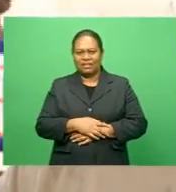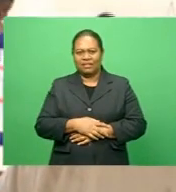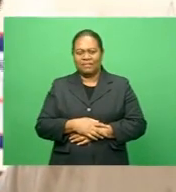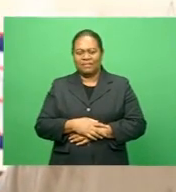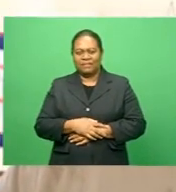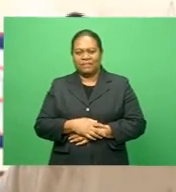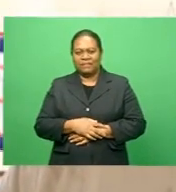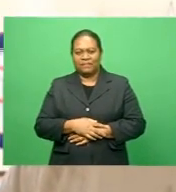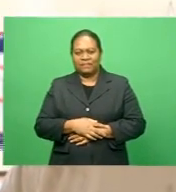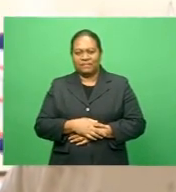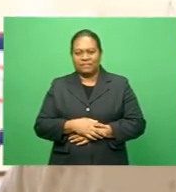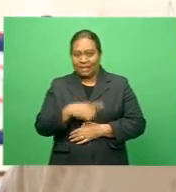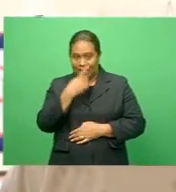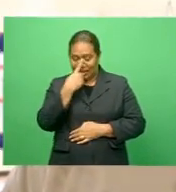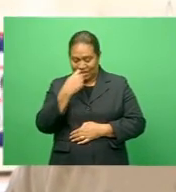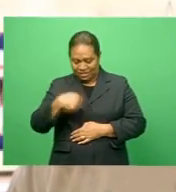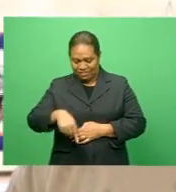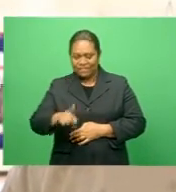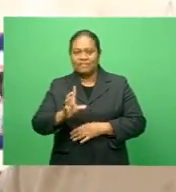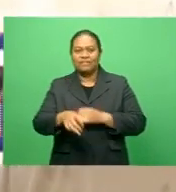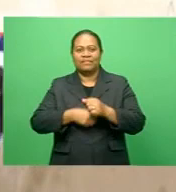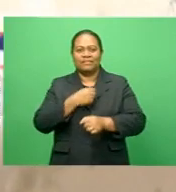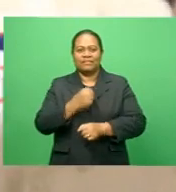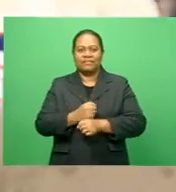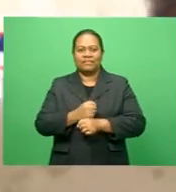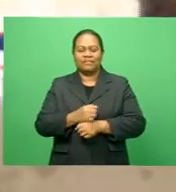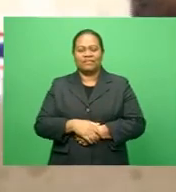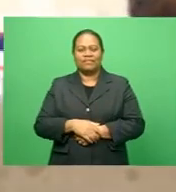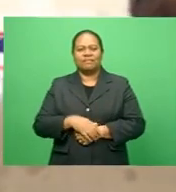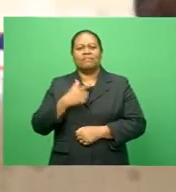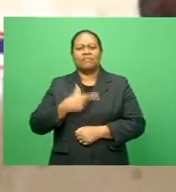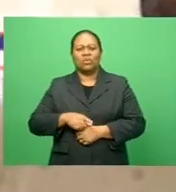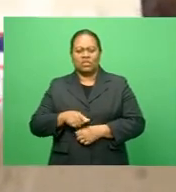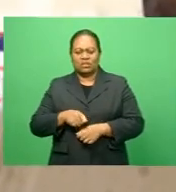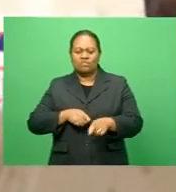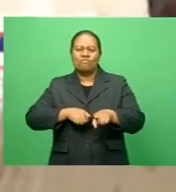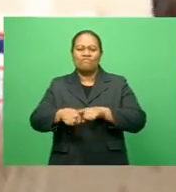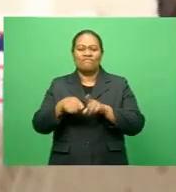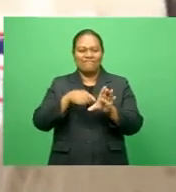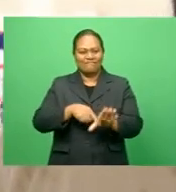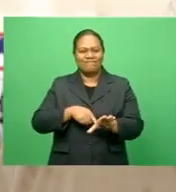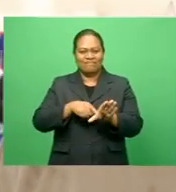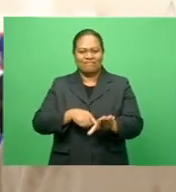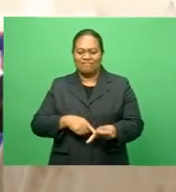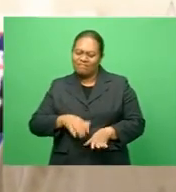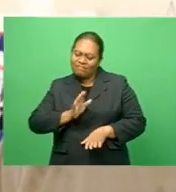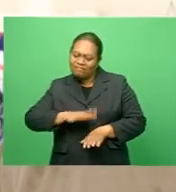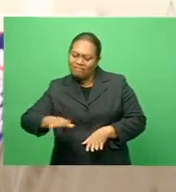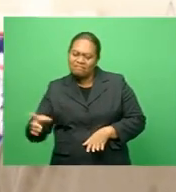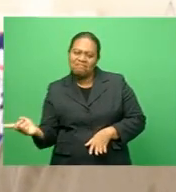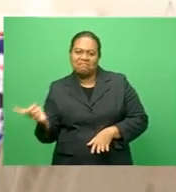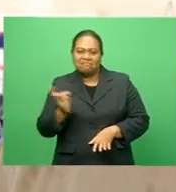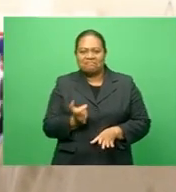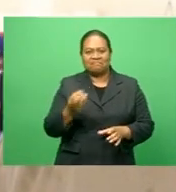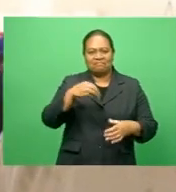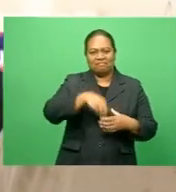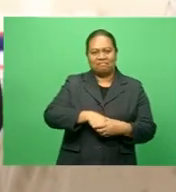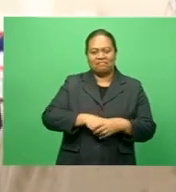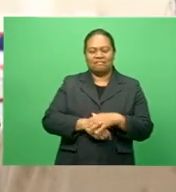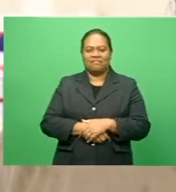this season, the young kids are also involved, and we've got most of